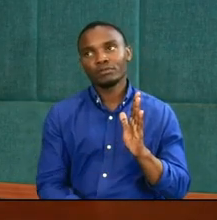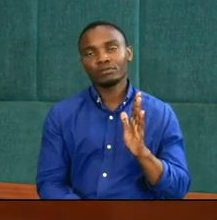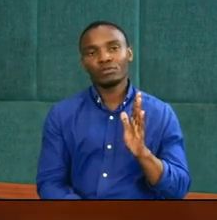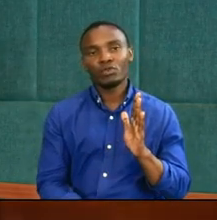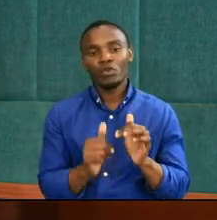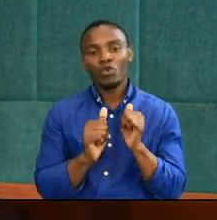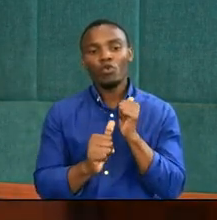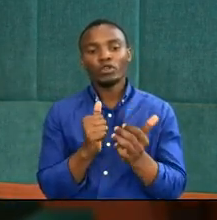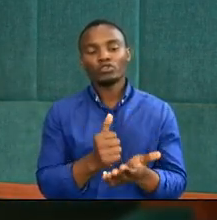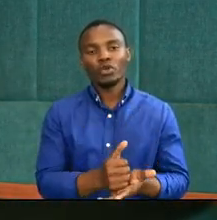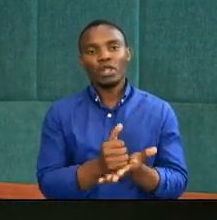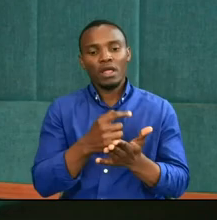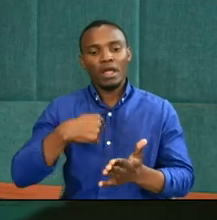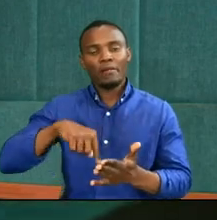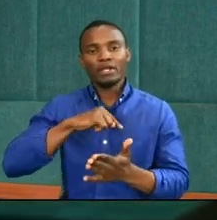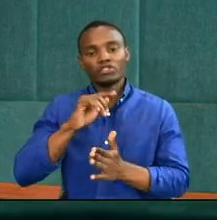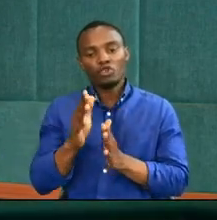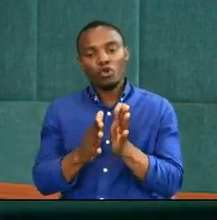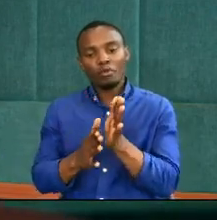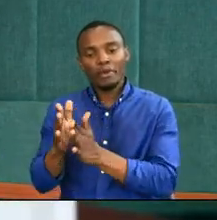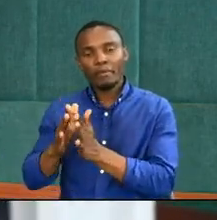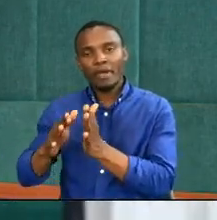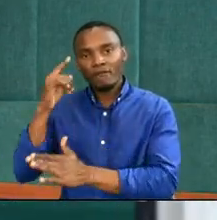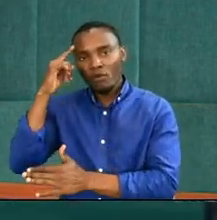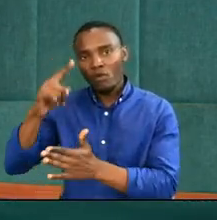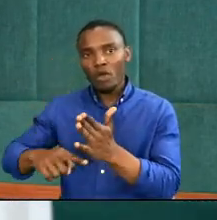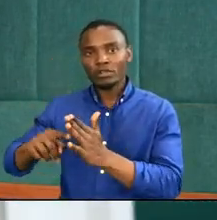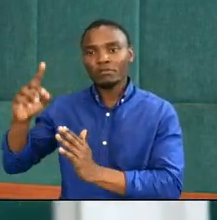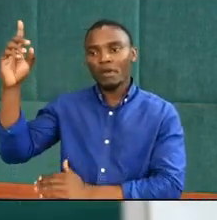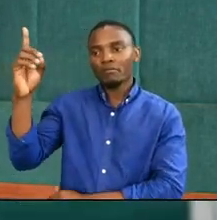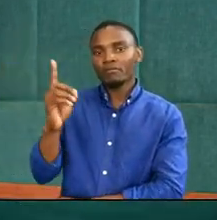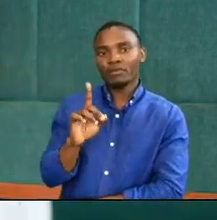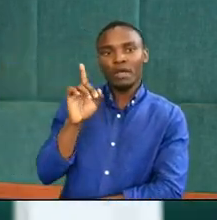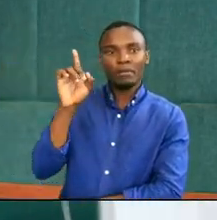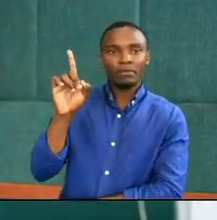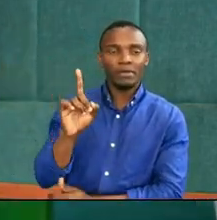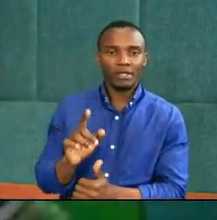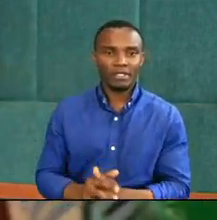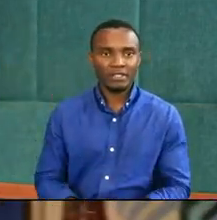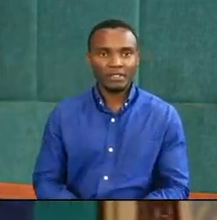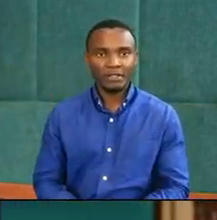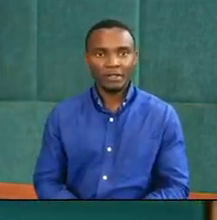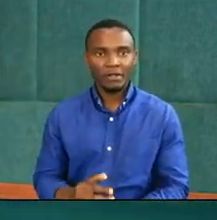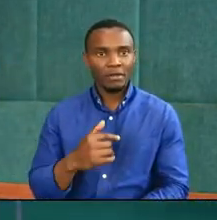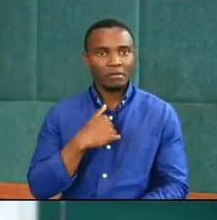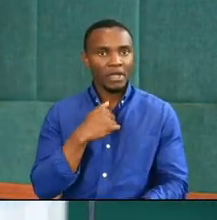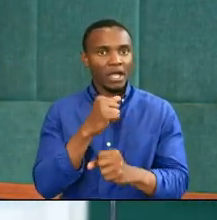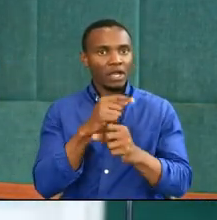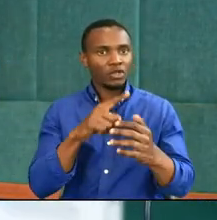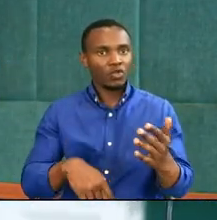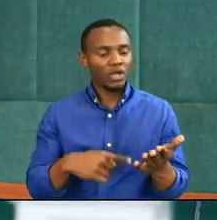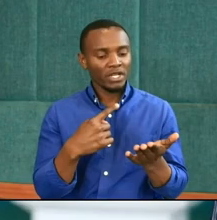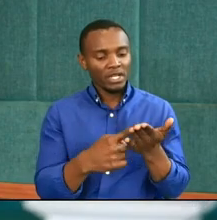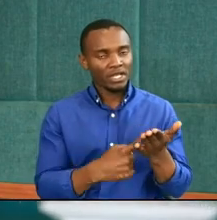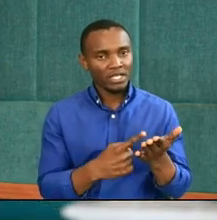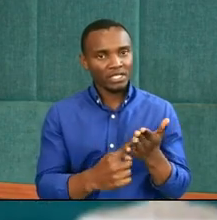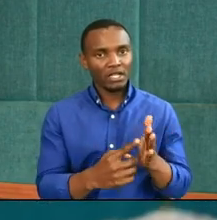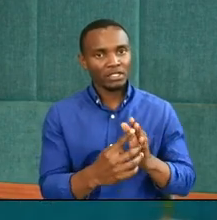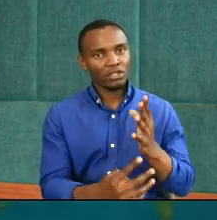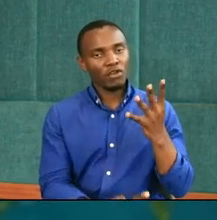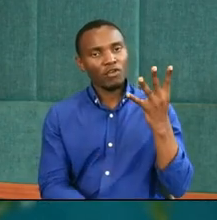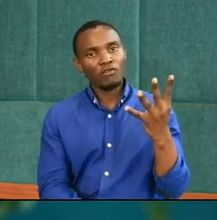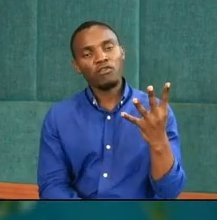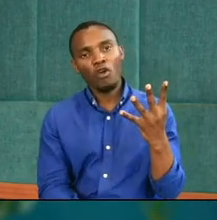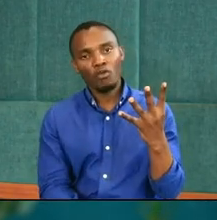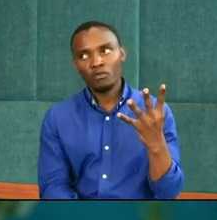to help us to be prepared for his coming. 5 lessons. I will deal with 4 of them today,